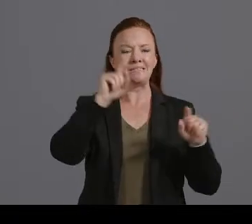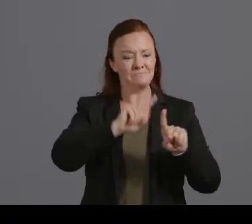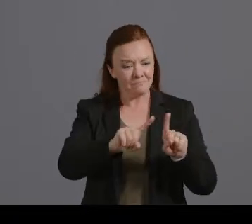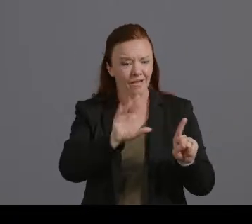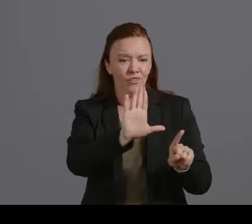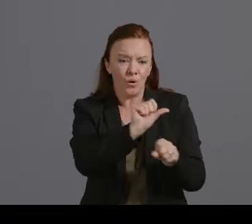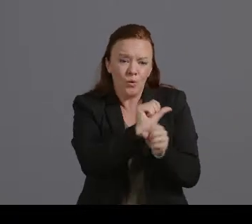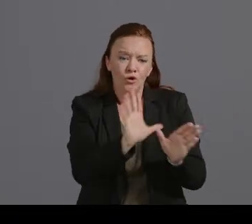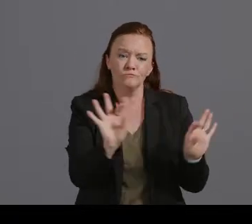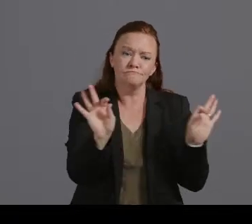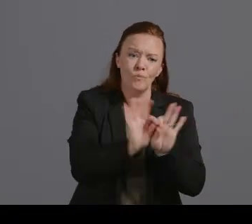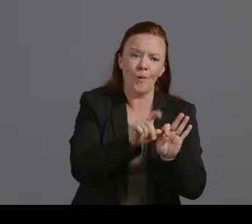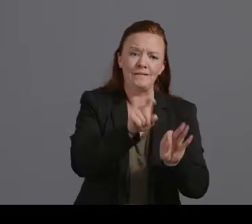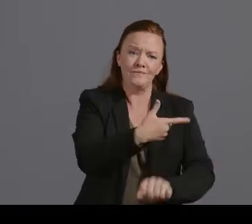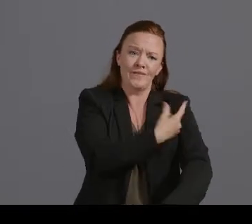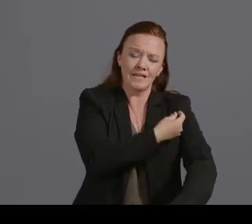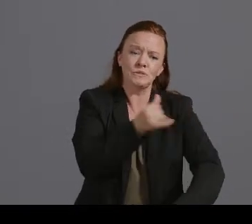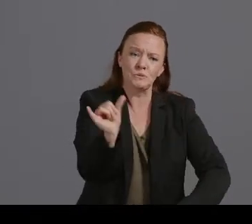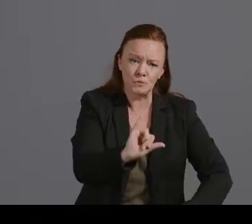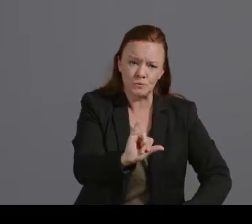workers.